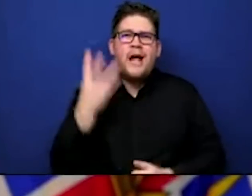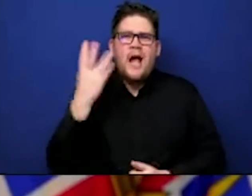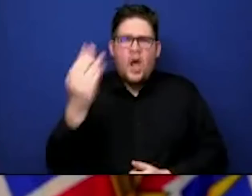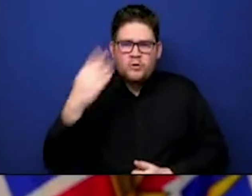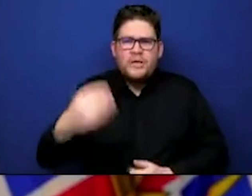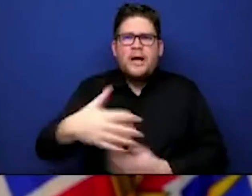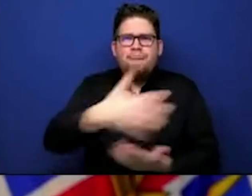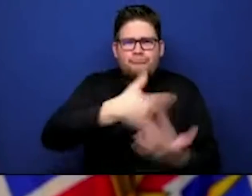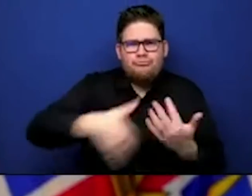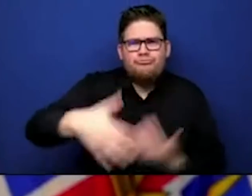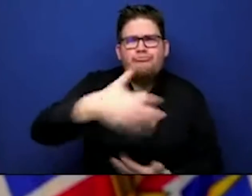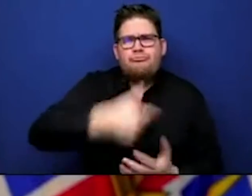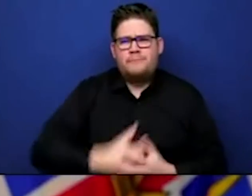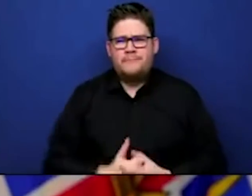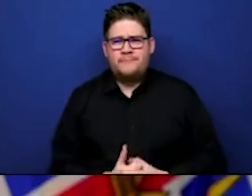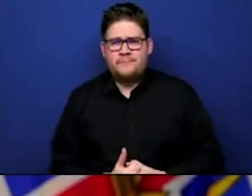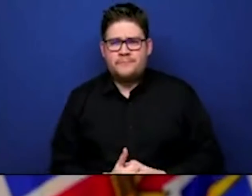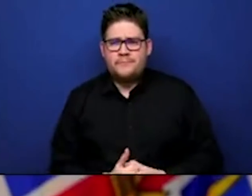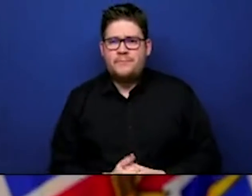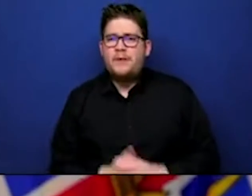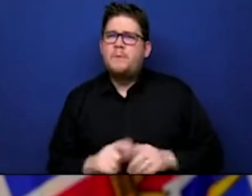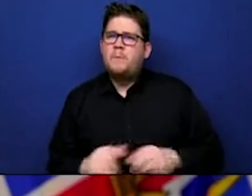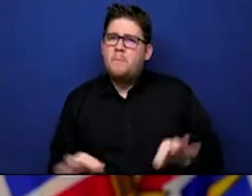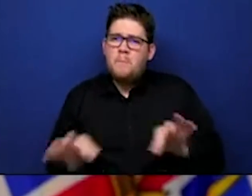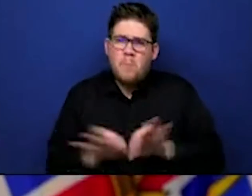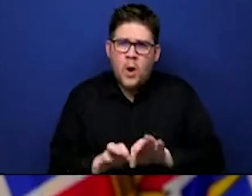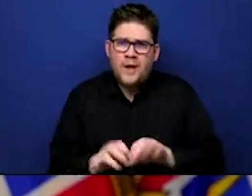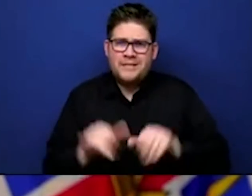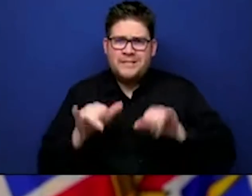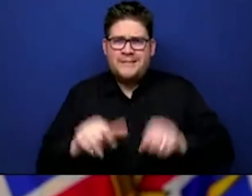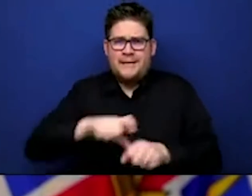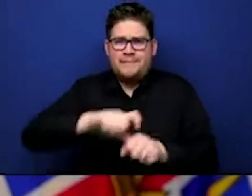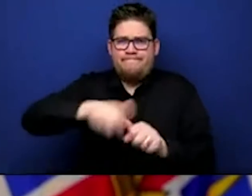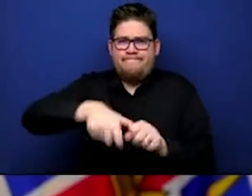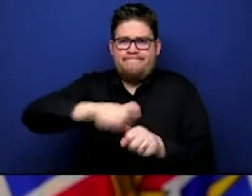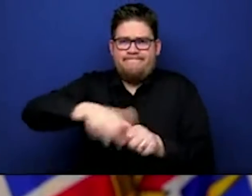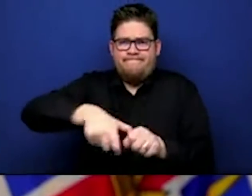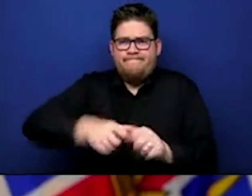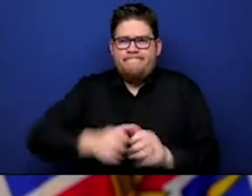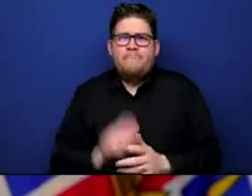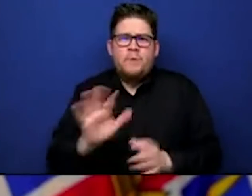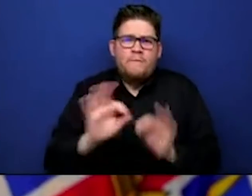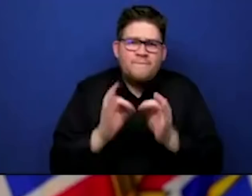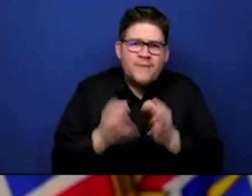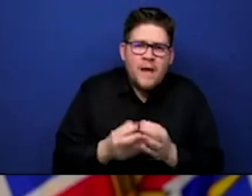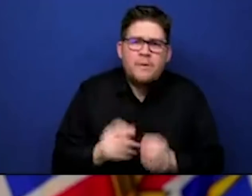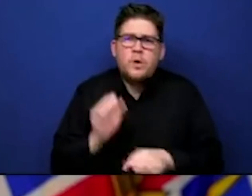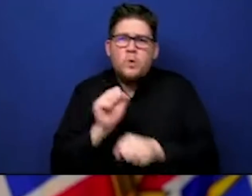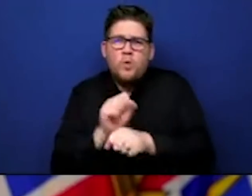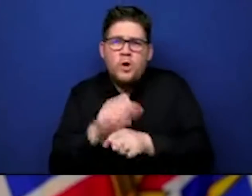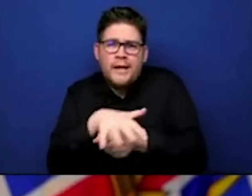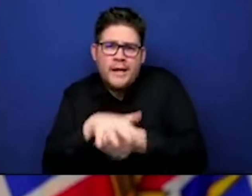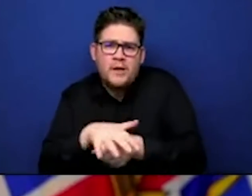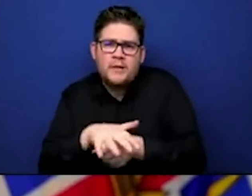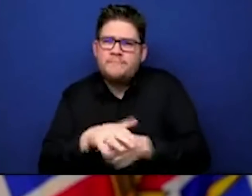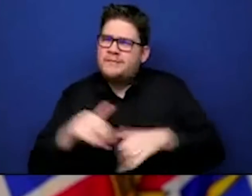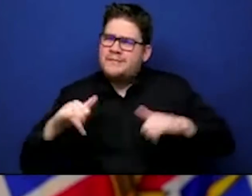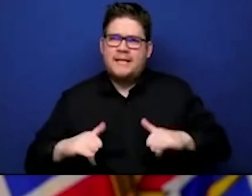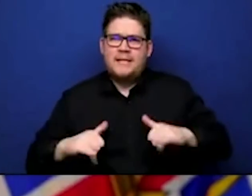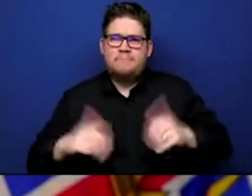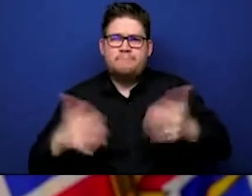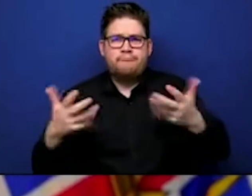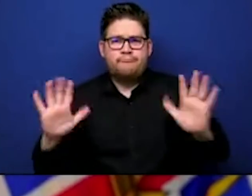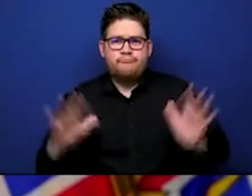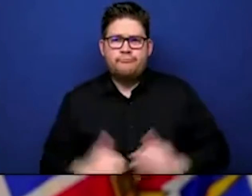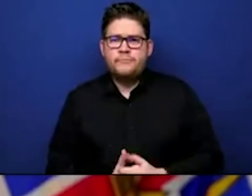and stay small and stay within your household, your work, or your school cohort only. Seeing a small number of people